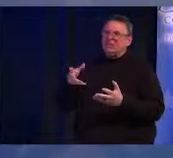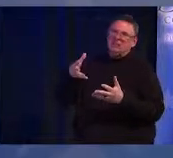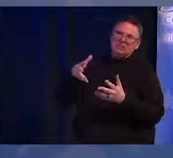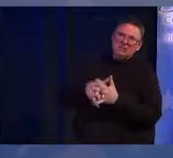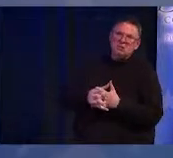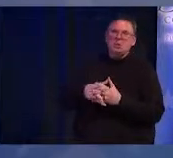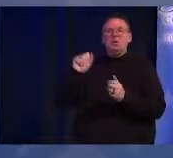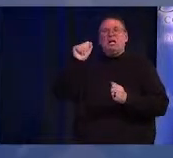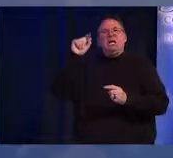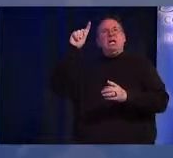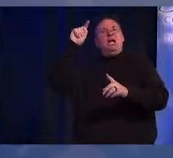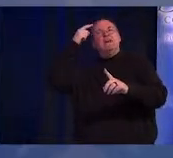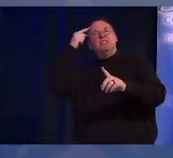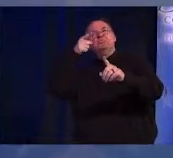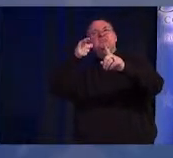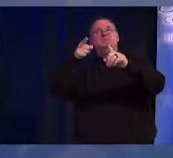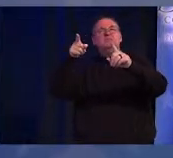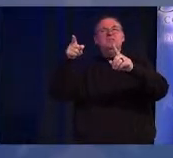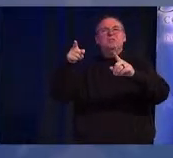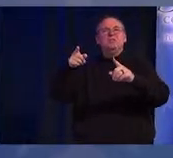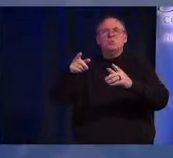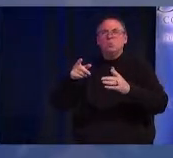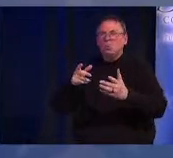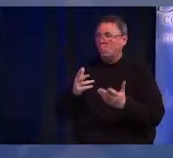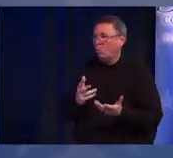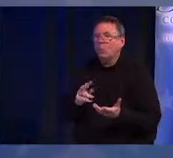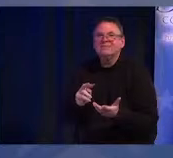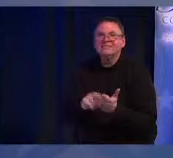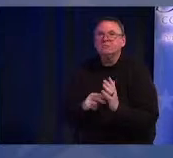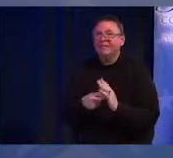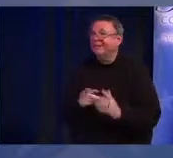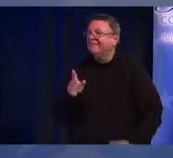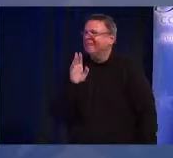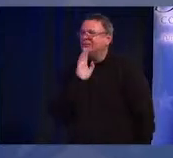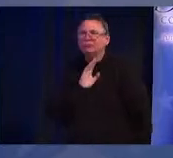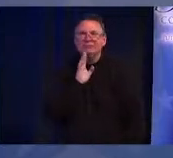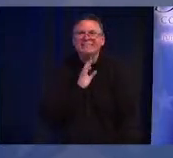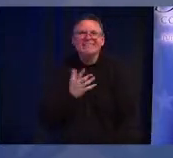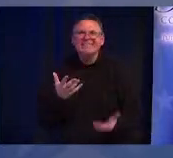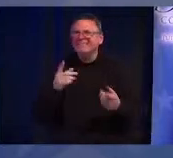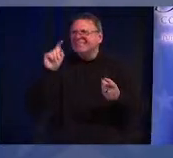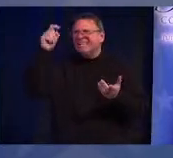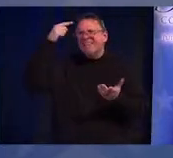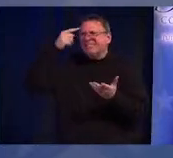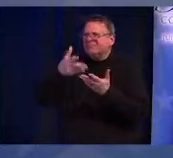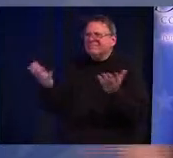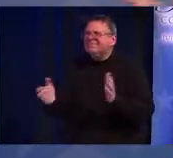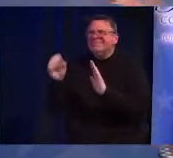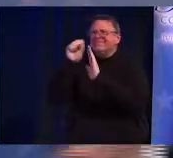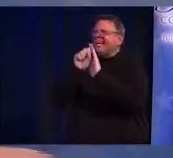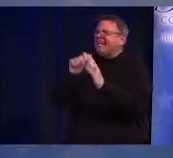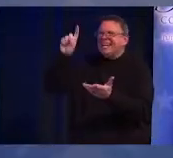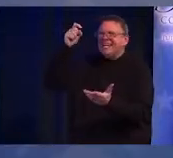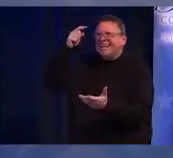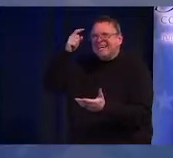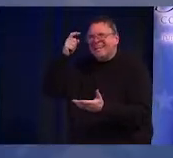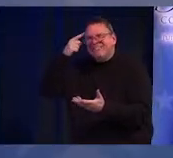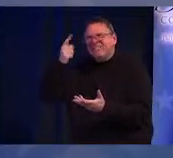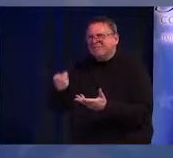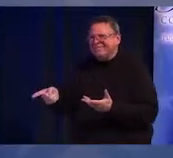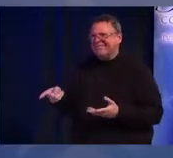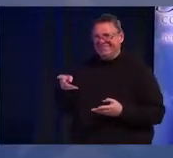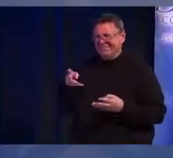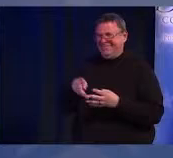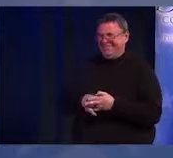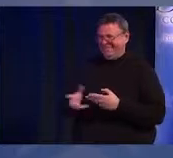government, which means all the things that you're frustrated with the federal government or the state government, he's right in the thick of